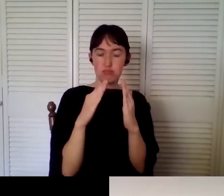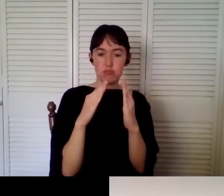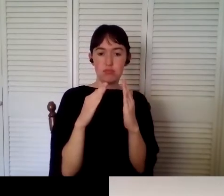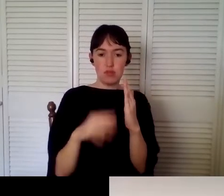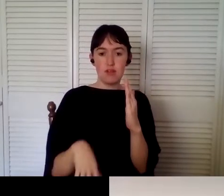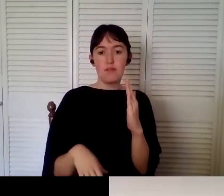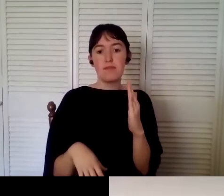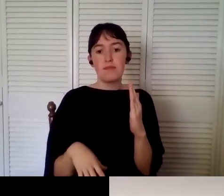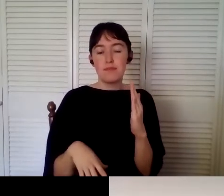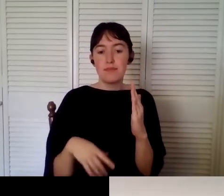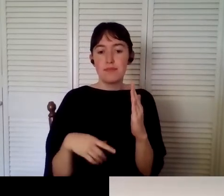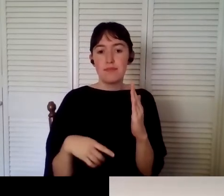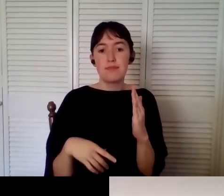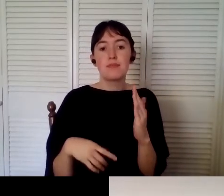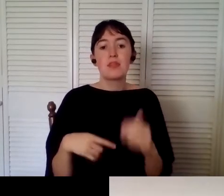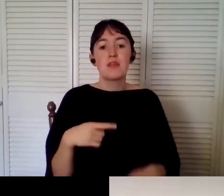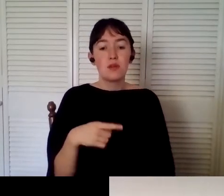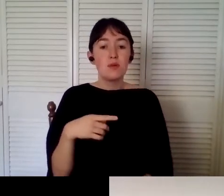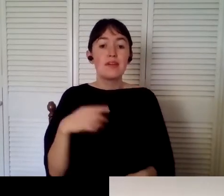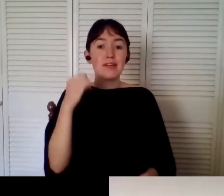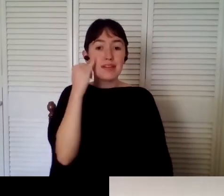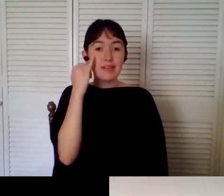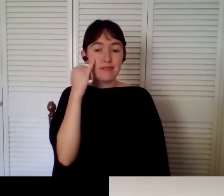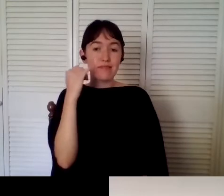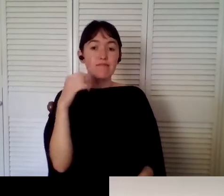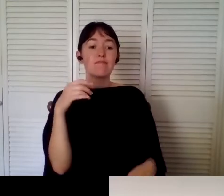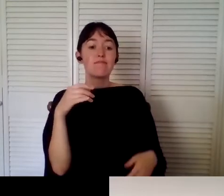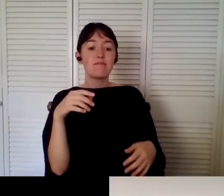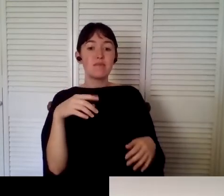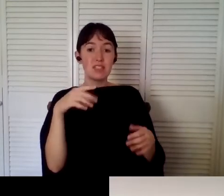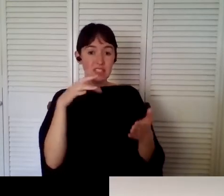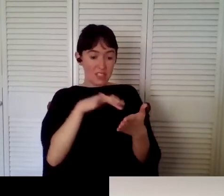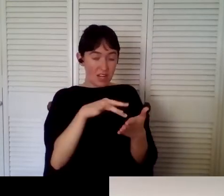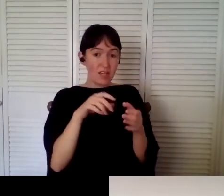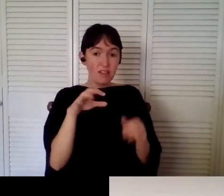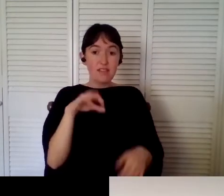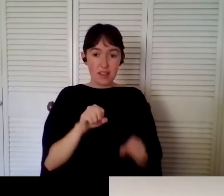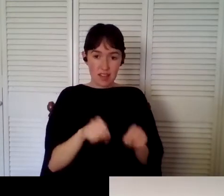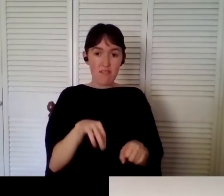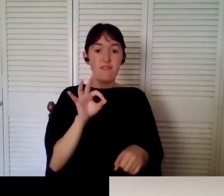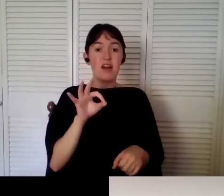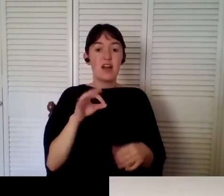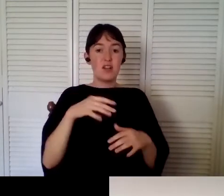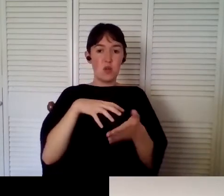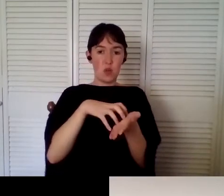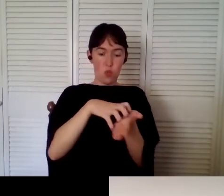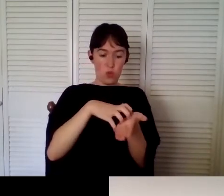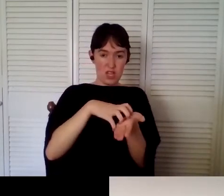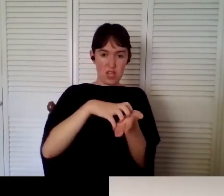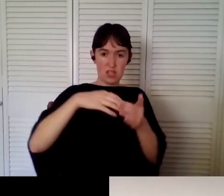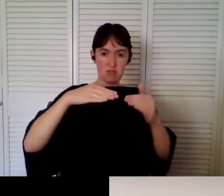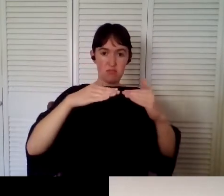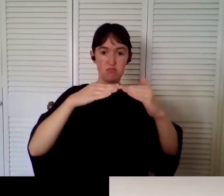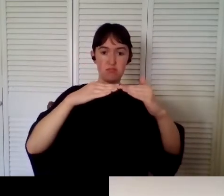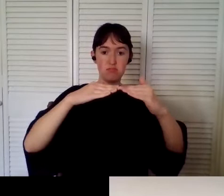are specific weak points, and we can kind of tell how it was broken depending on what it looks like when it's broken. So a bending fracture